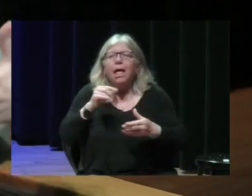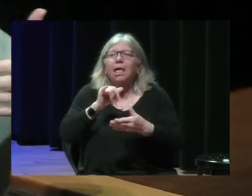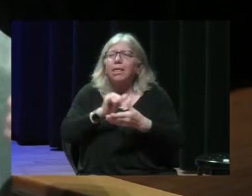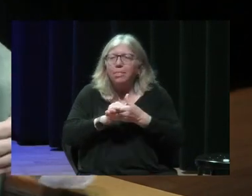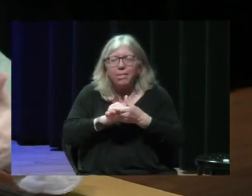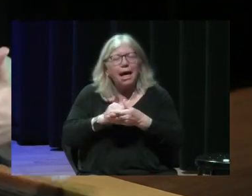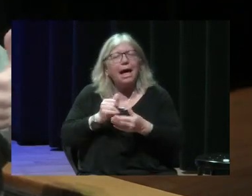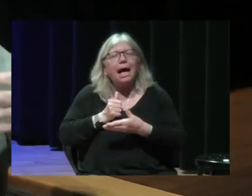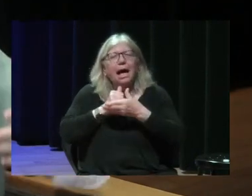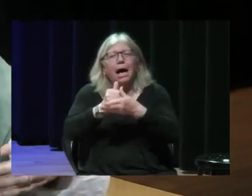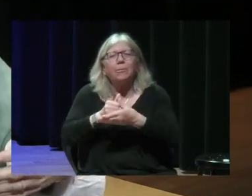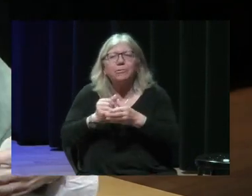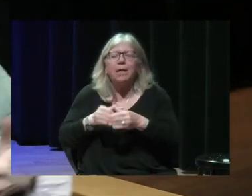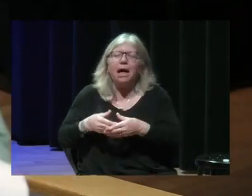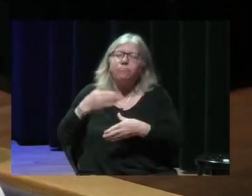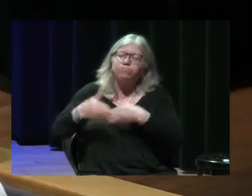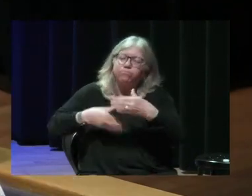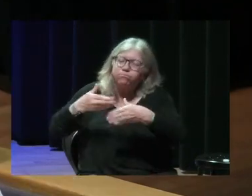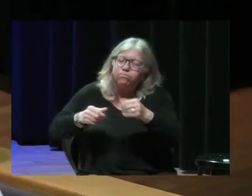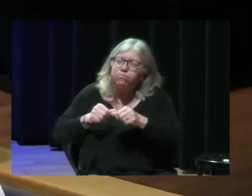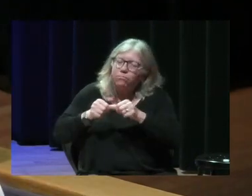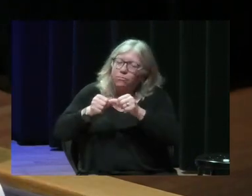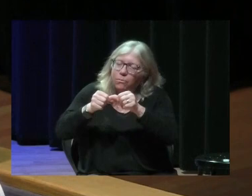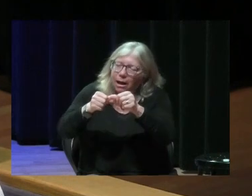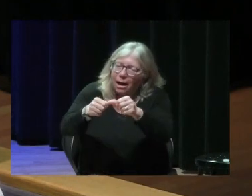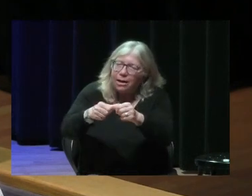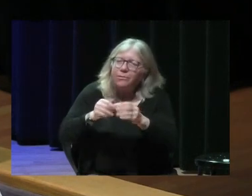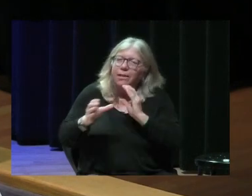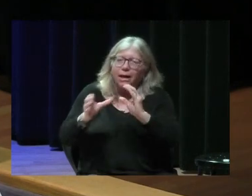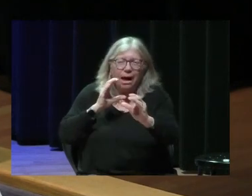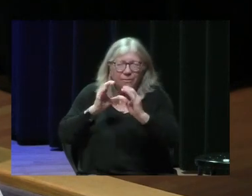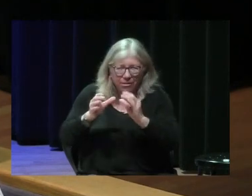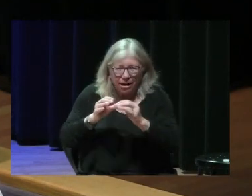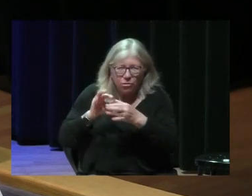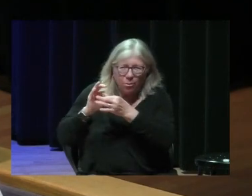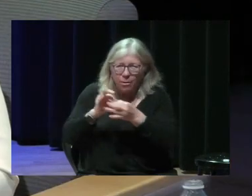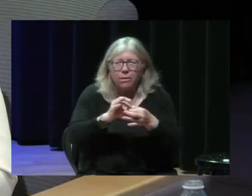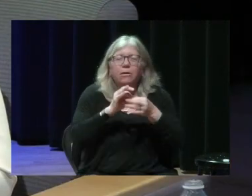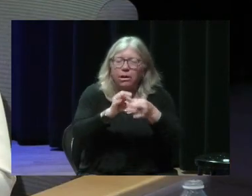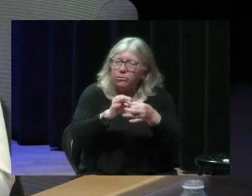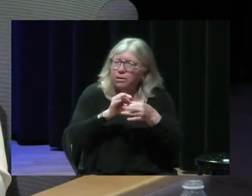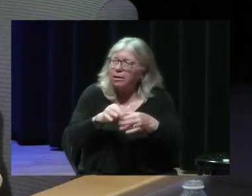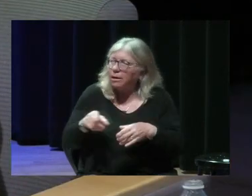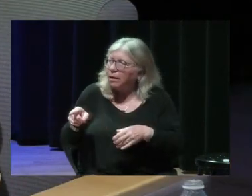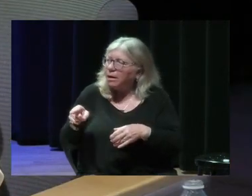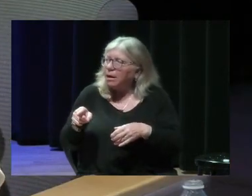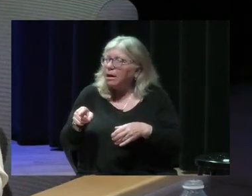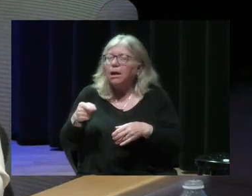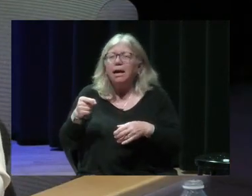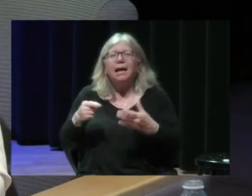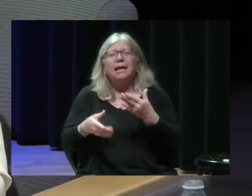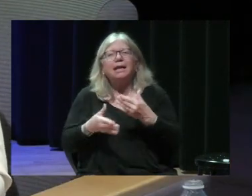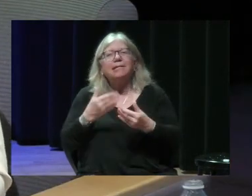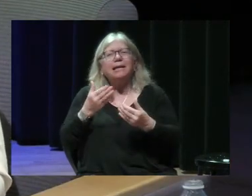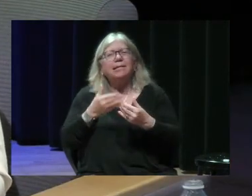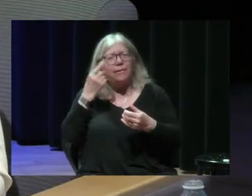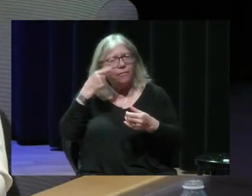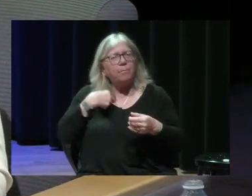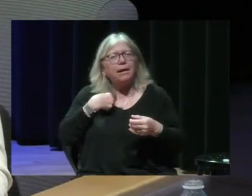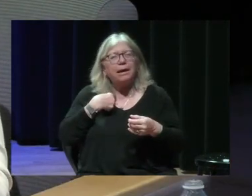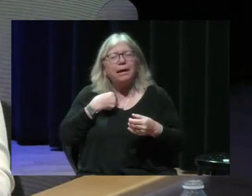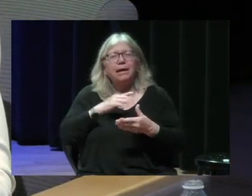that momentum, that forward momentum to the conversation, to the connection, to the relationship. And it's easy for me to get a little